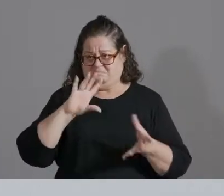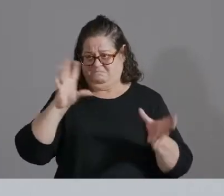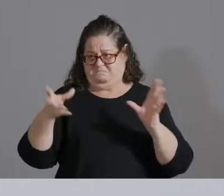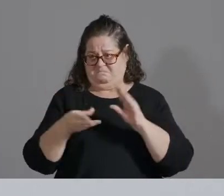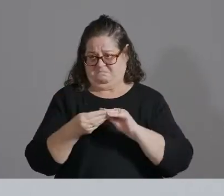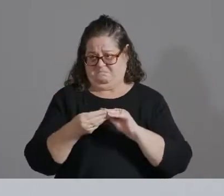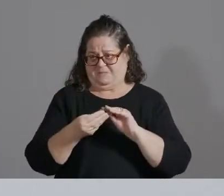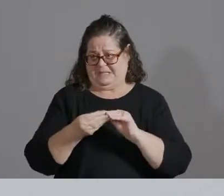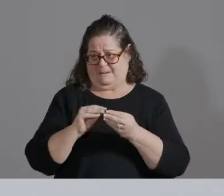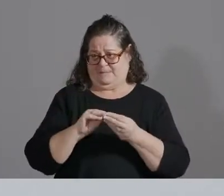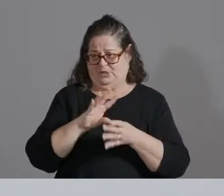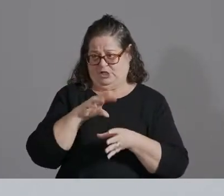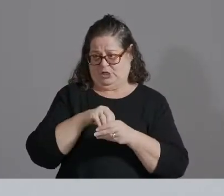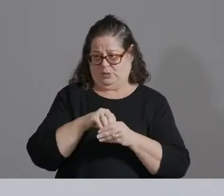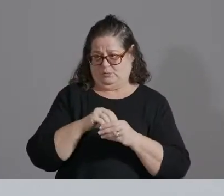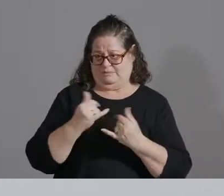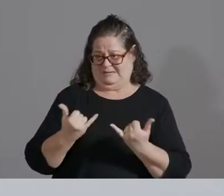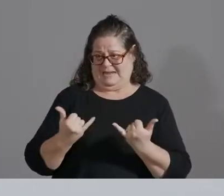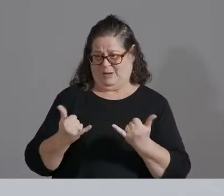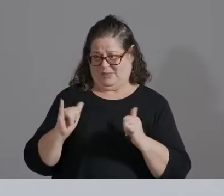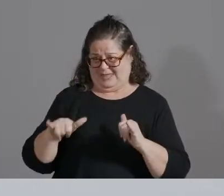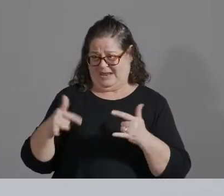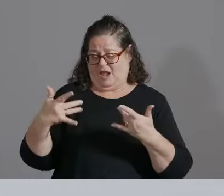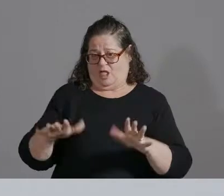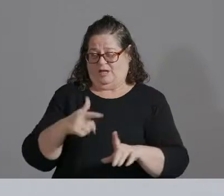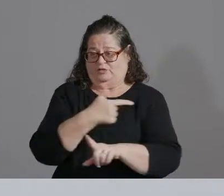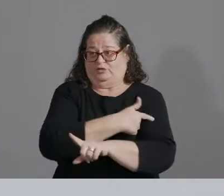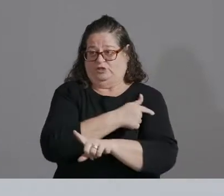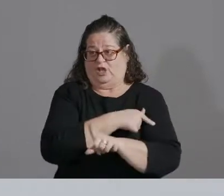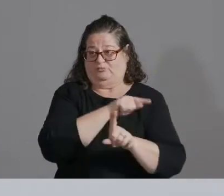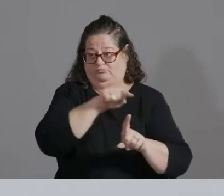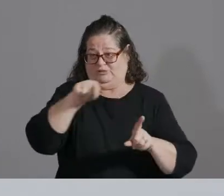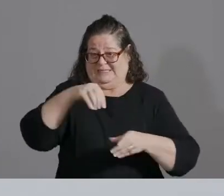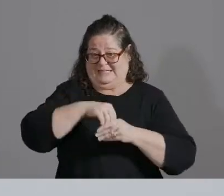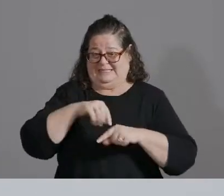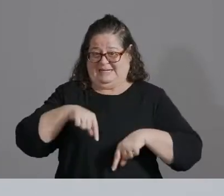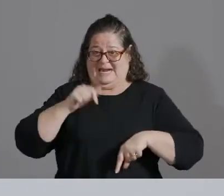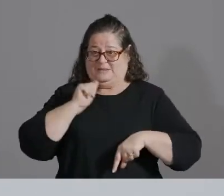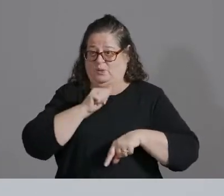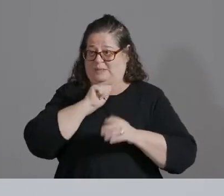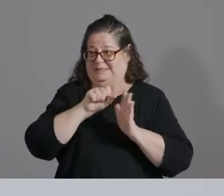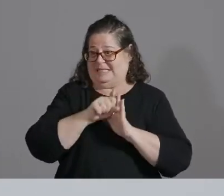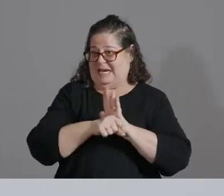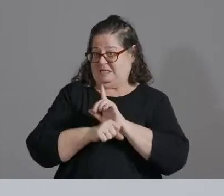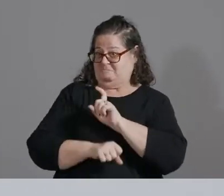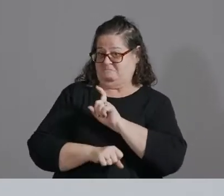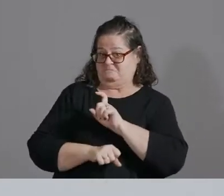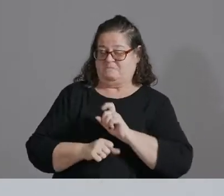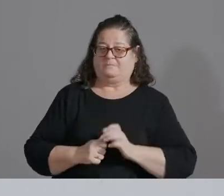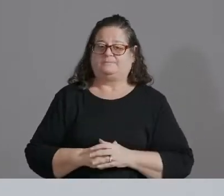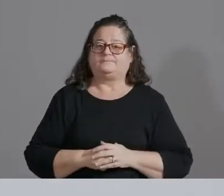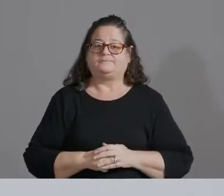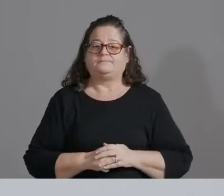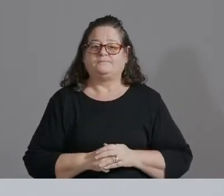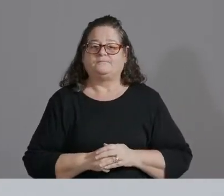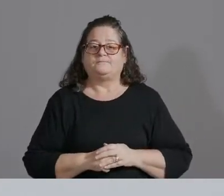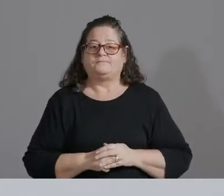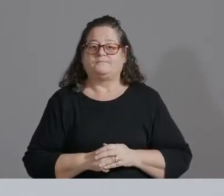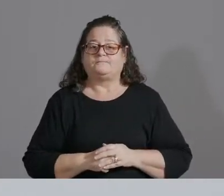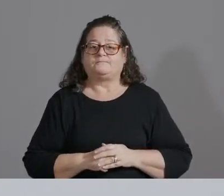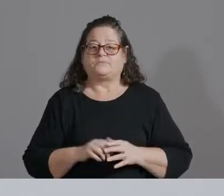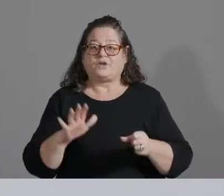of people who have been vaccinated in the state? So it is not a completely comprehensive list.